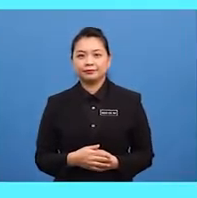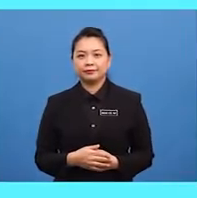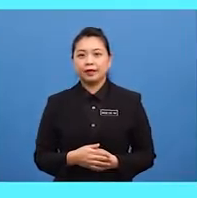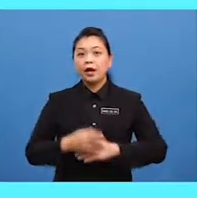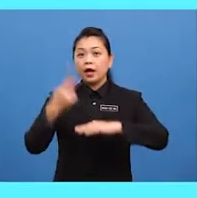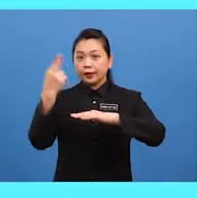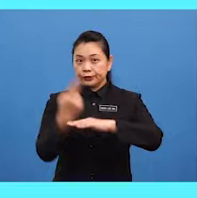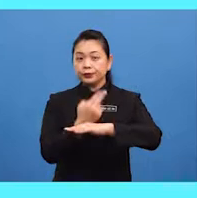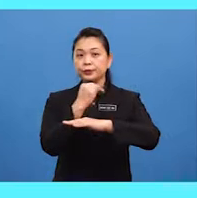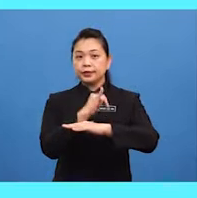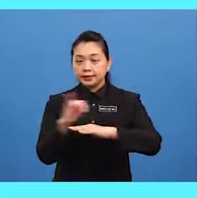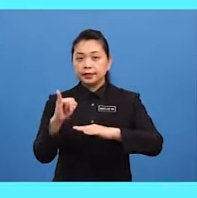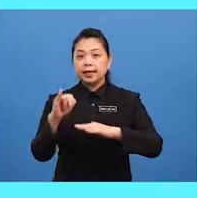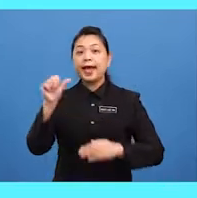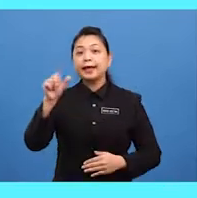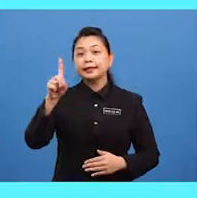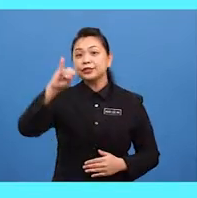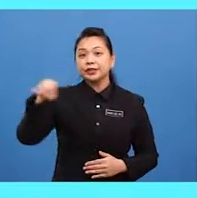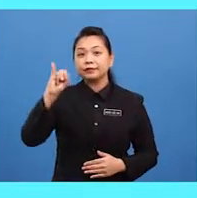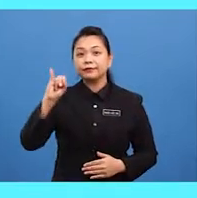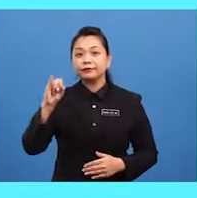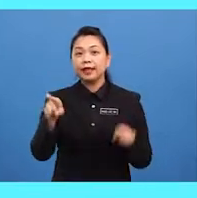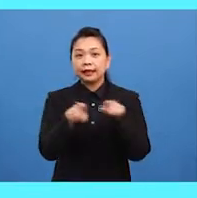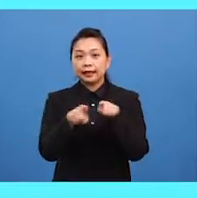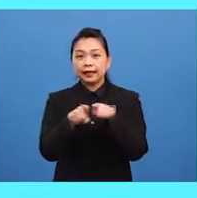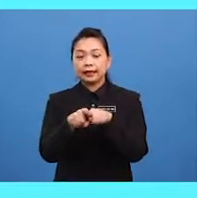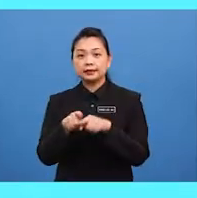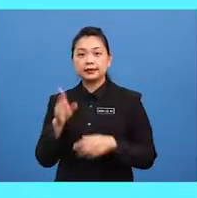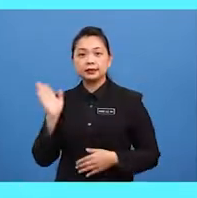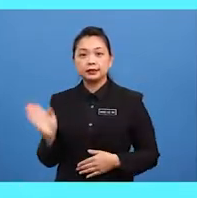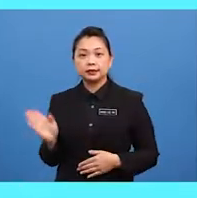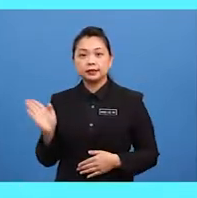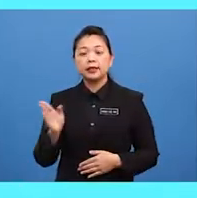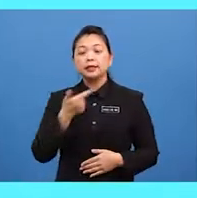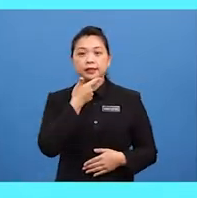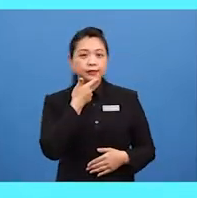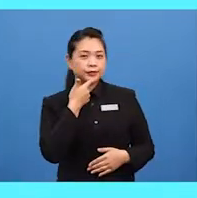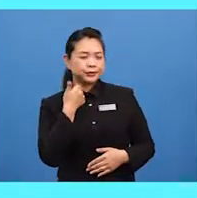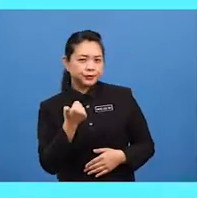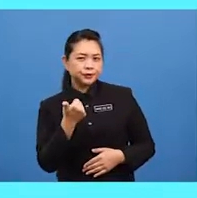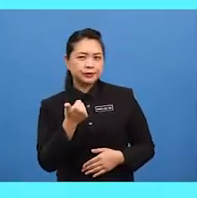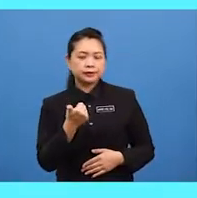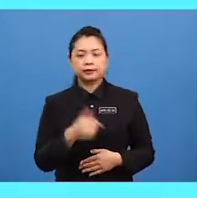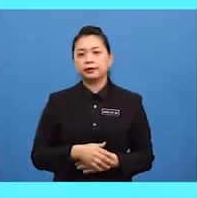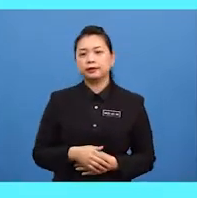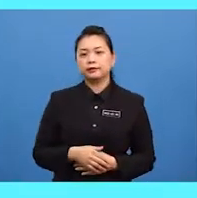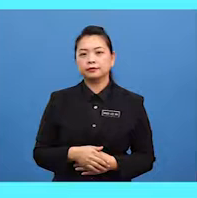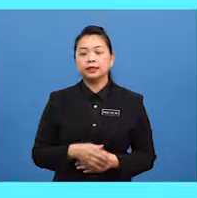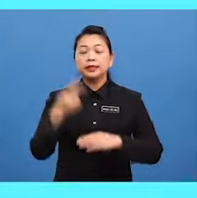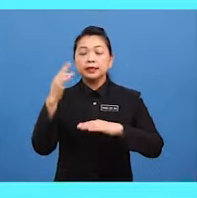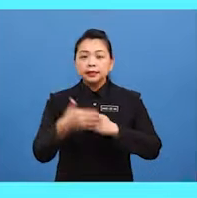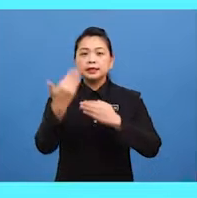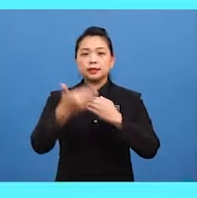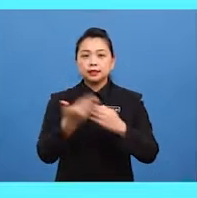using adjectives like red, big, delicious and new is the easiest way to